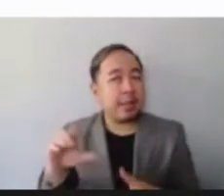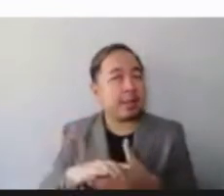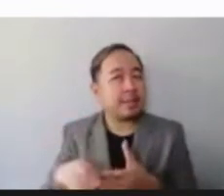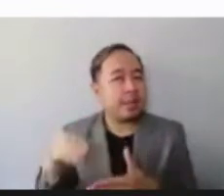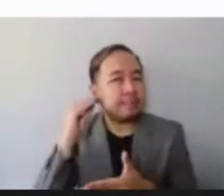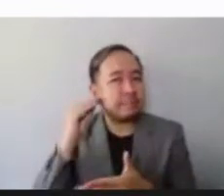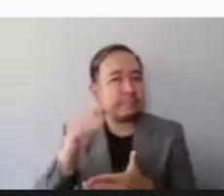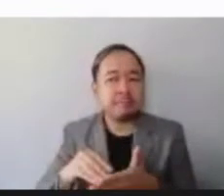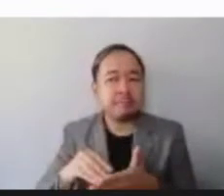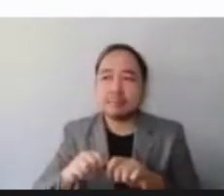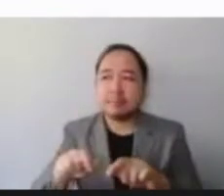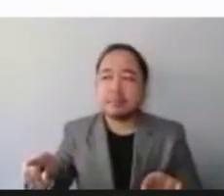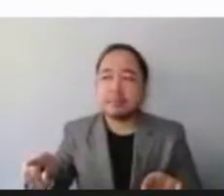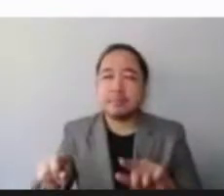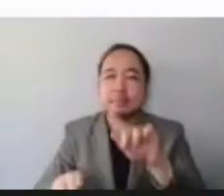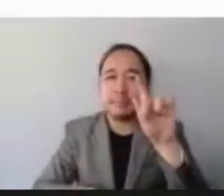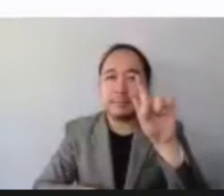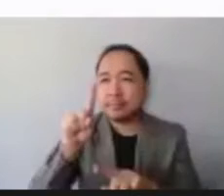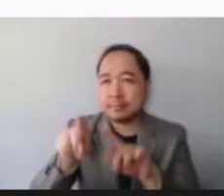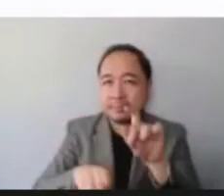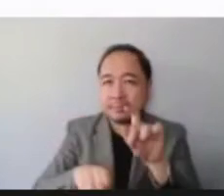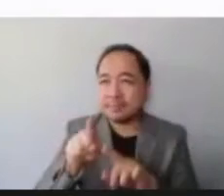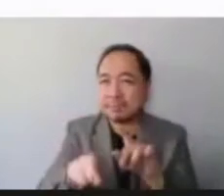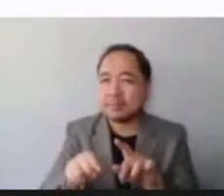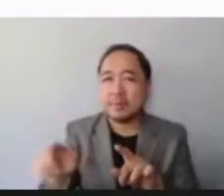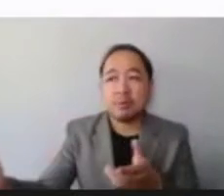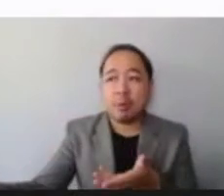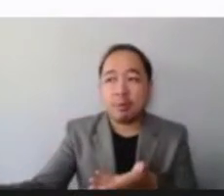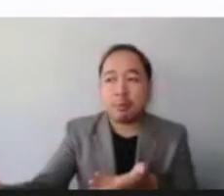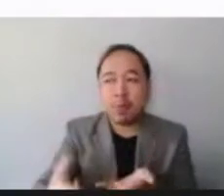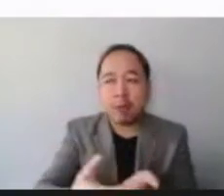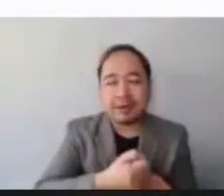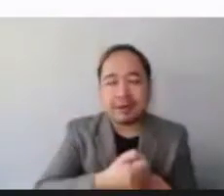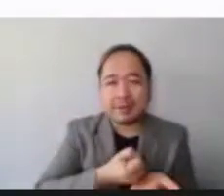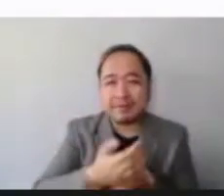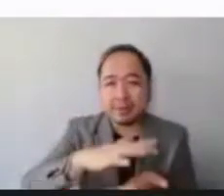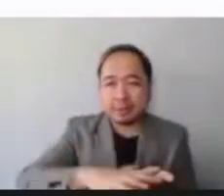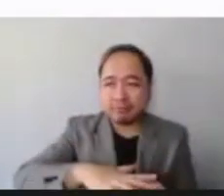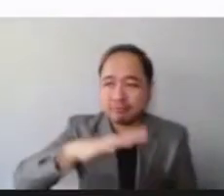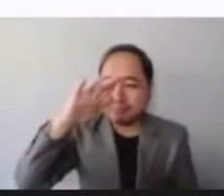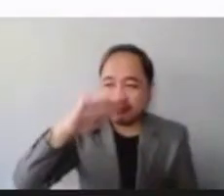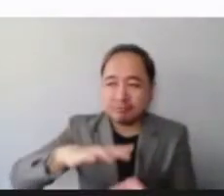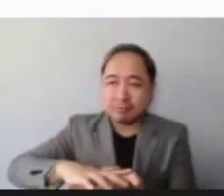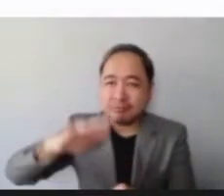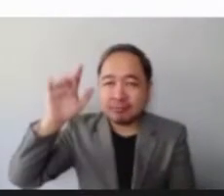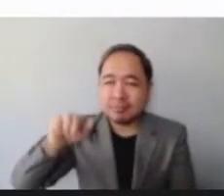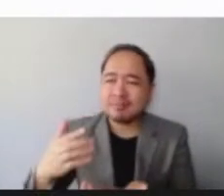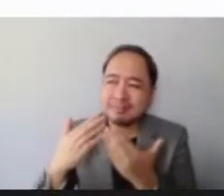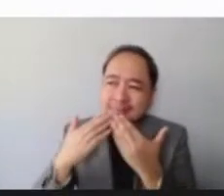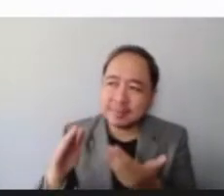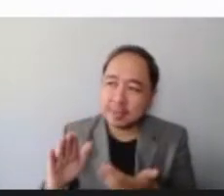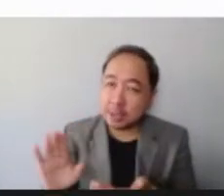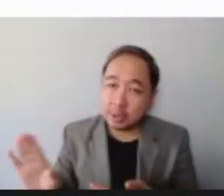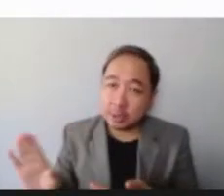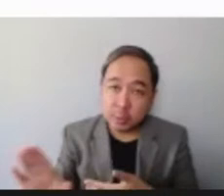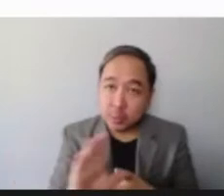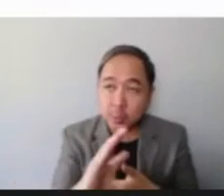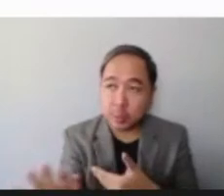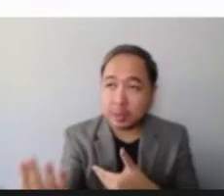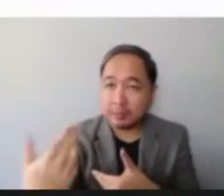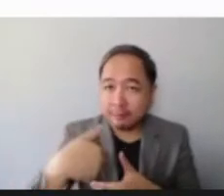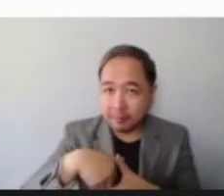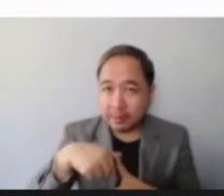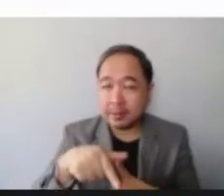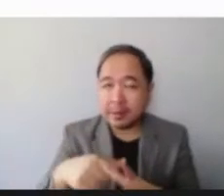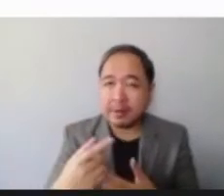to gather expert stakeholder views and we really wish to thank all of you who had participated and provided responses